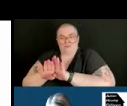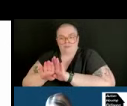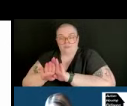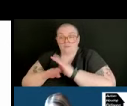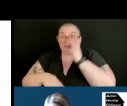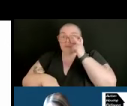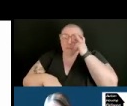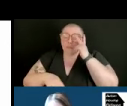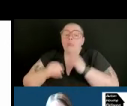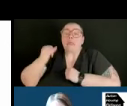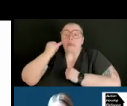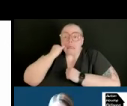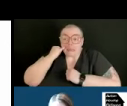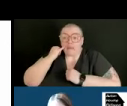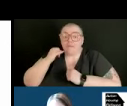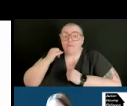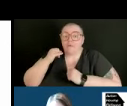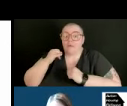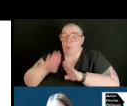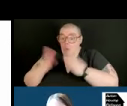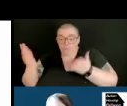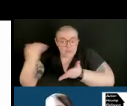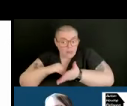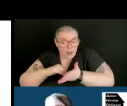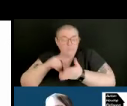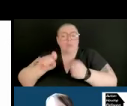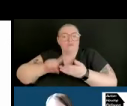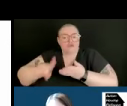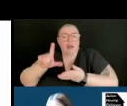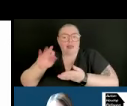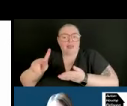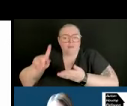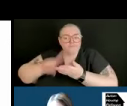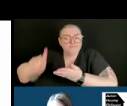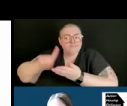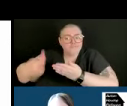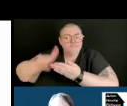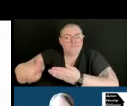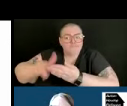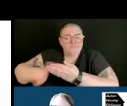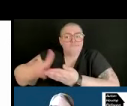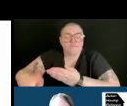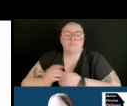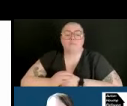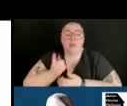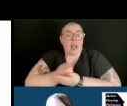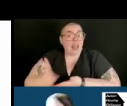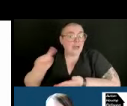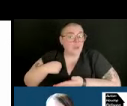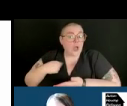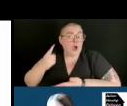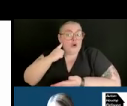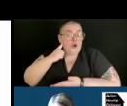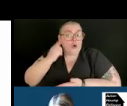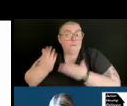at the link to see if it has reopened. Last week, I heard there is a chance it will